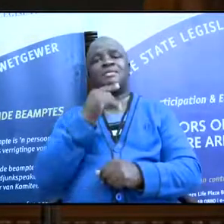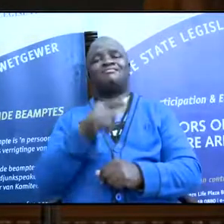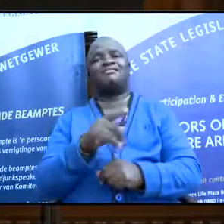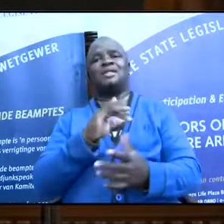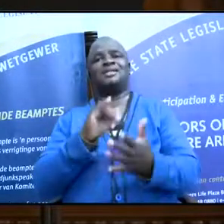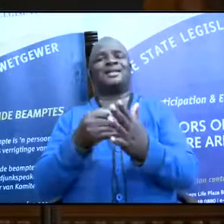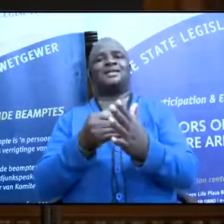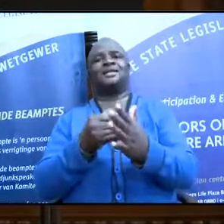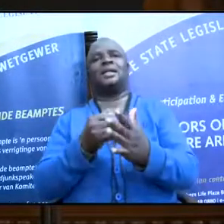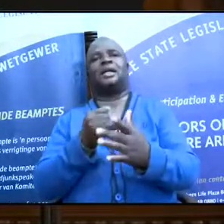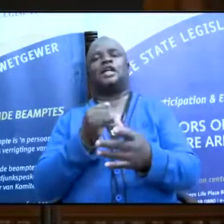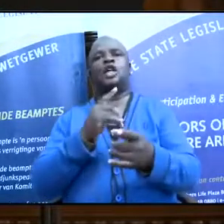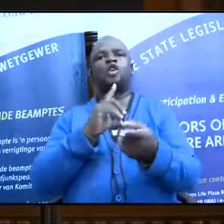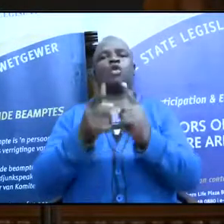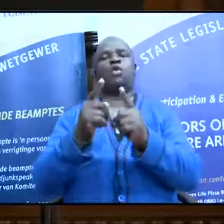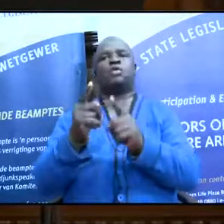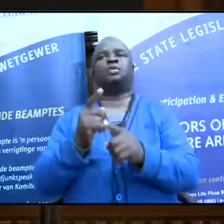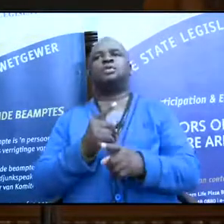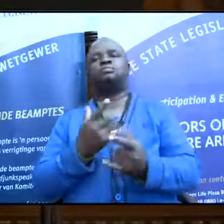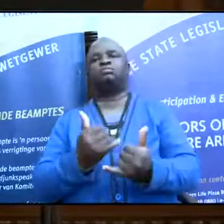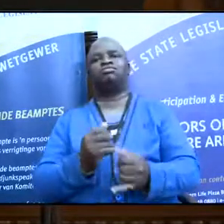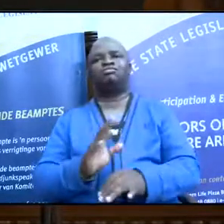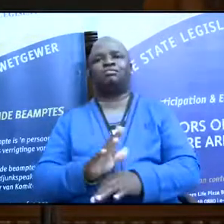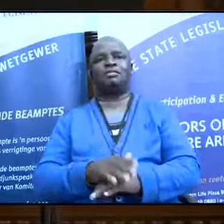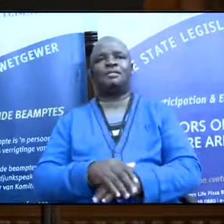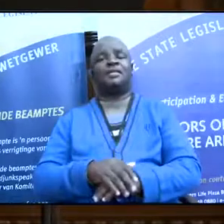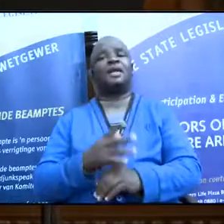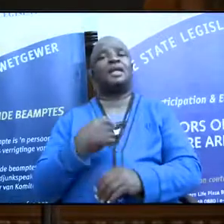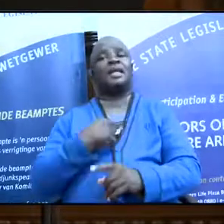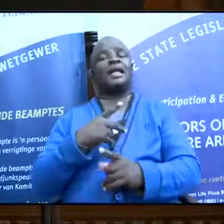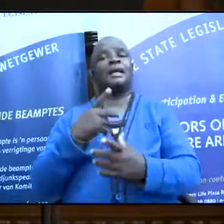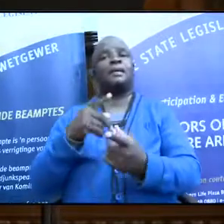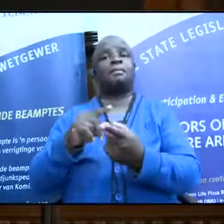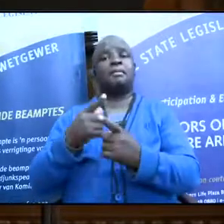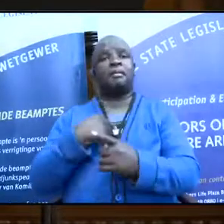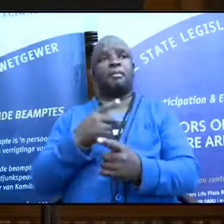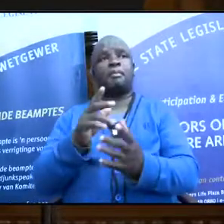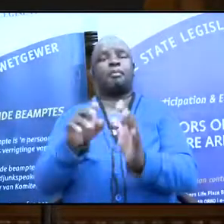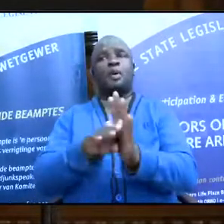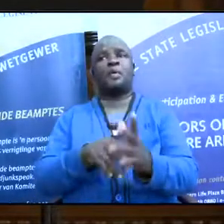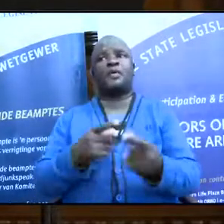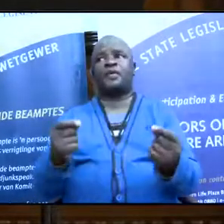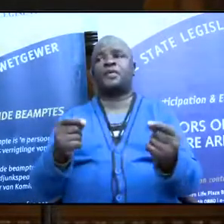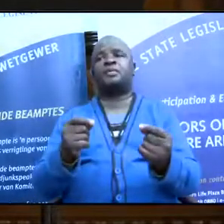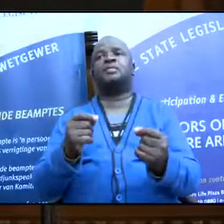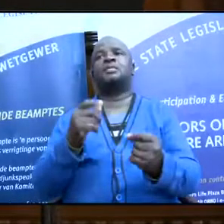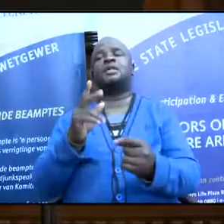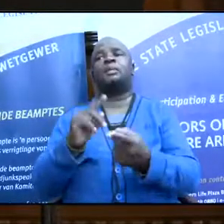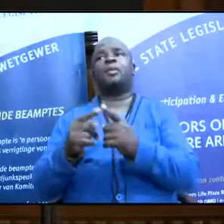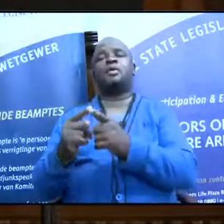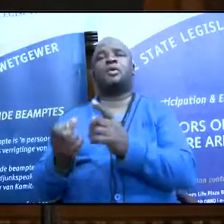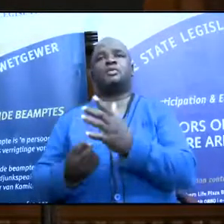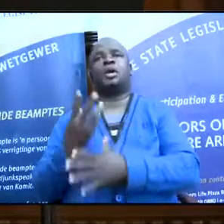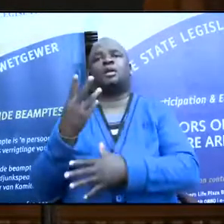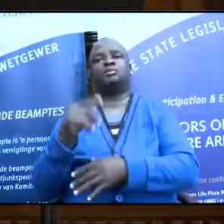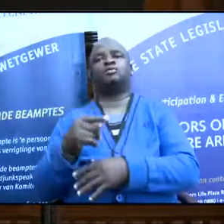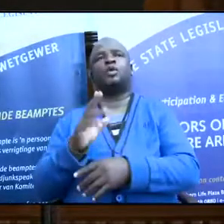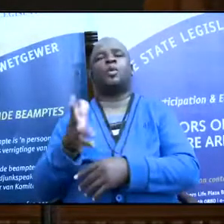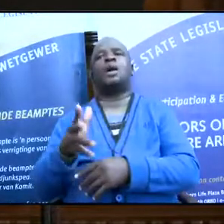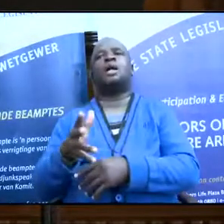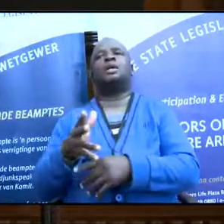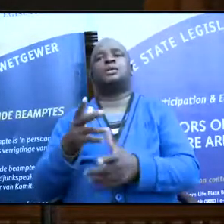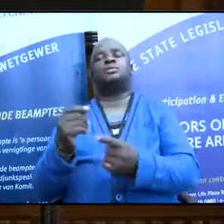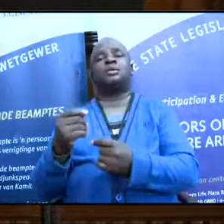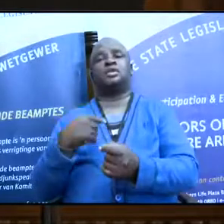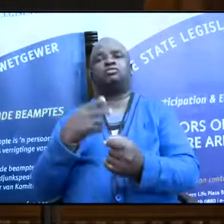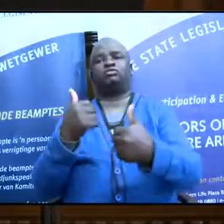show here at the end of the day issues that we lived from this out of this process we have to go and